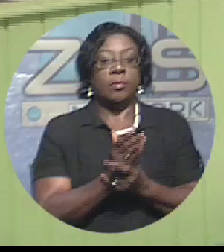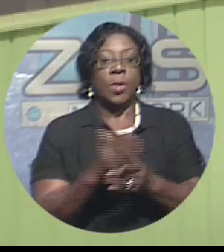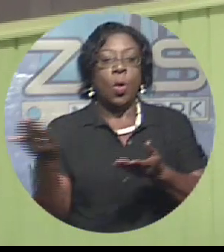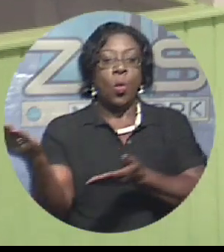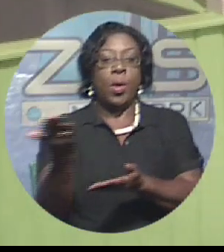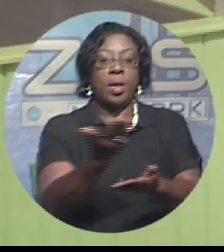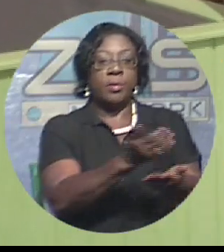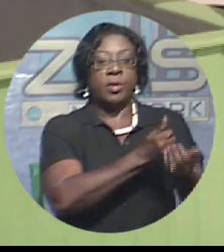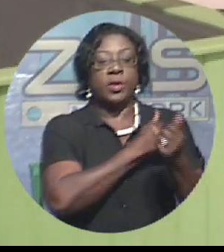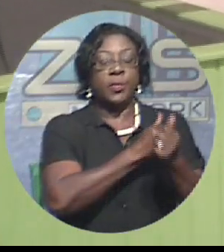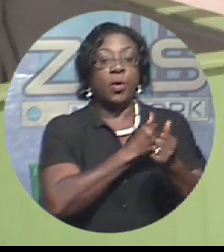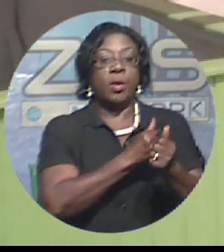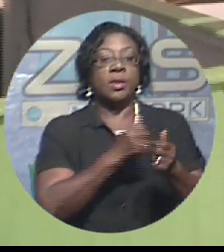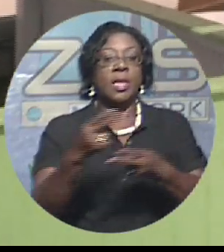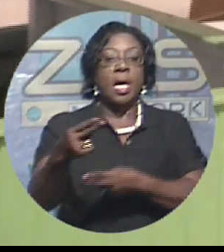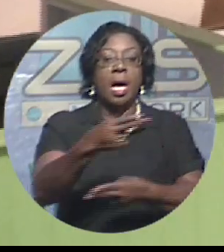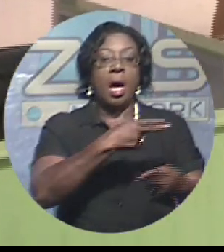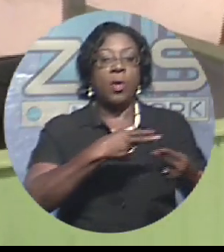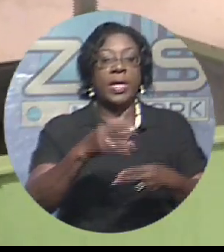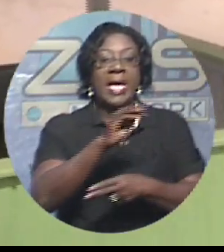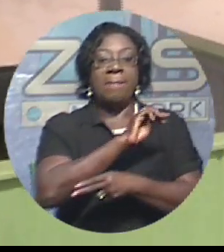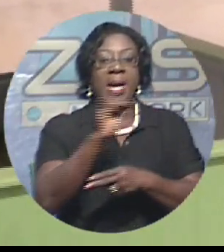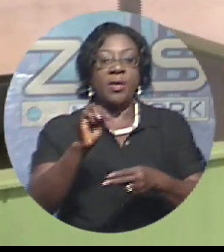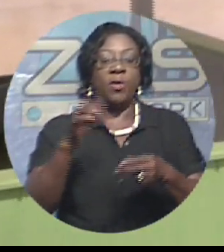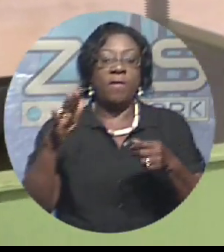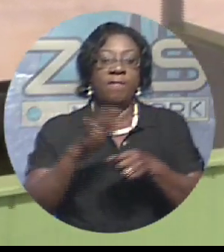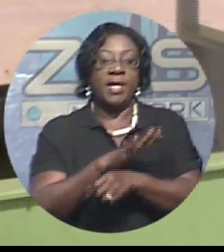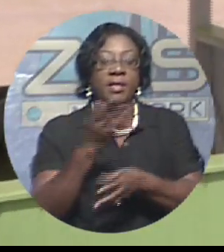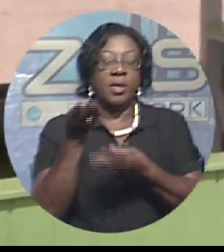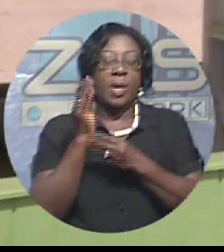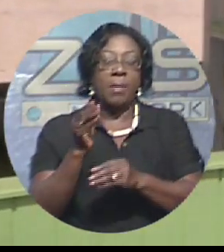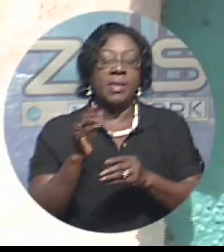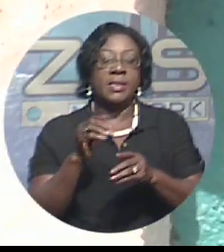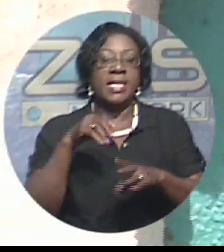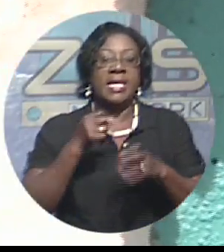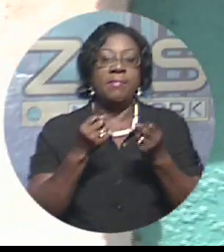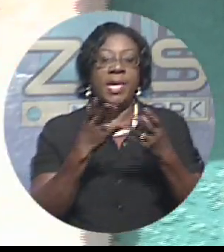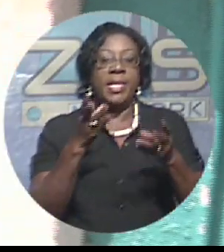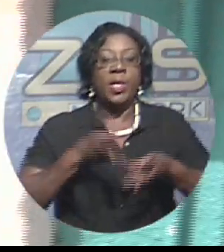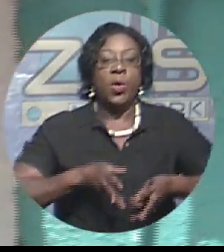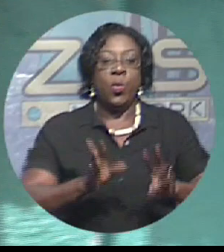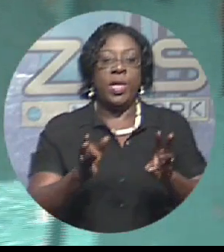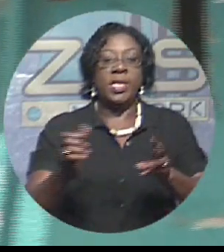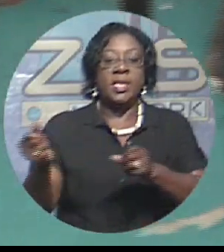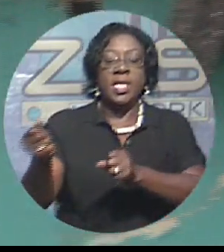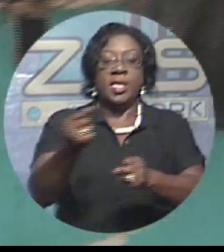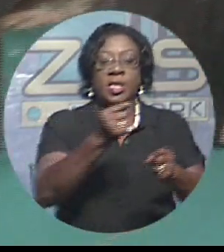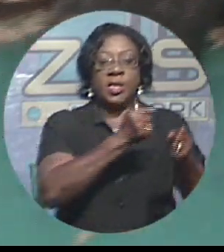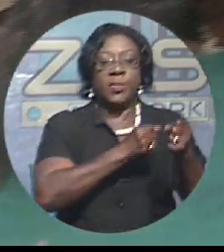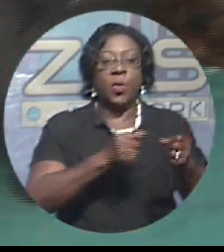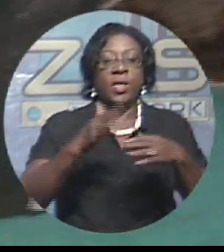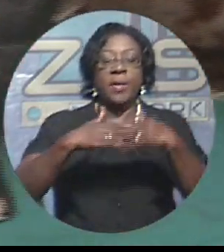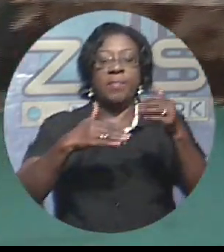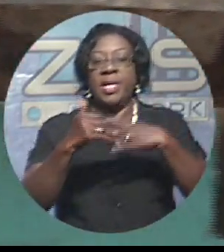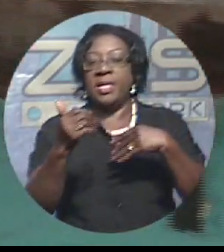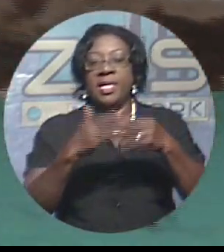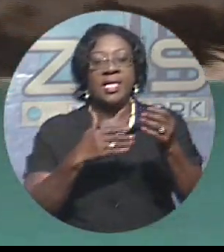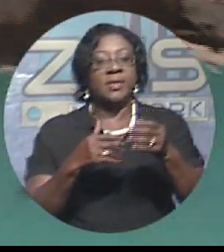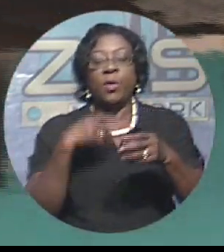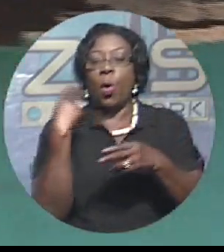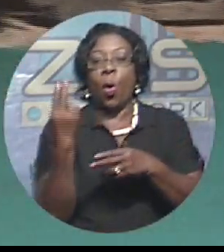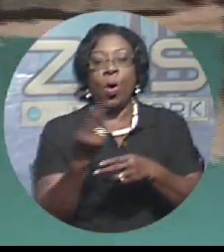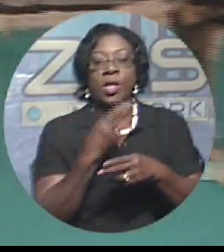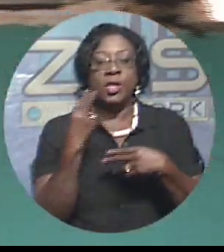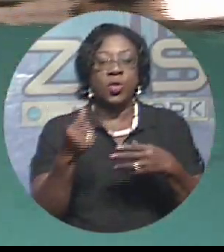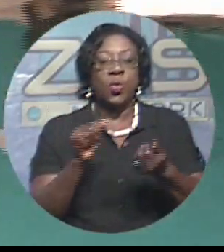Welcome to sports, everybody. Hurricane Matthew affected the Bahamas in many ways. Sporting facilities were not left out of the storm's wrath.